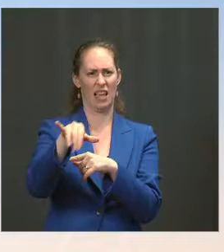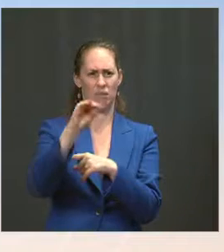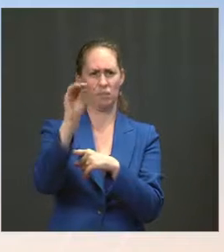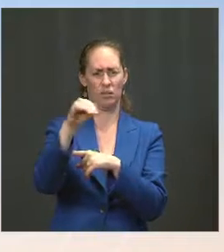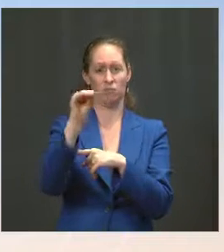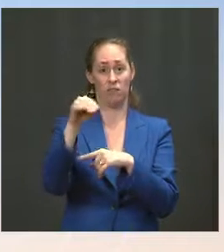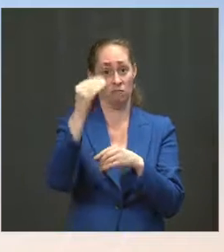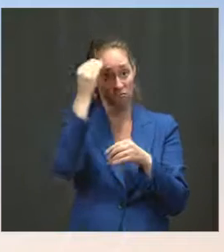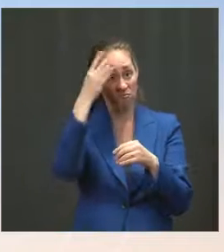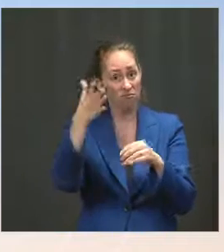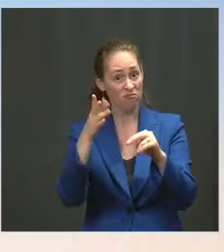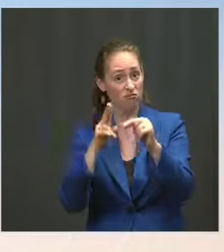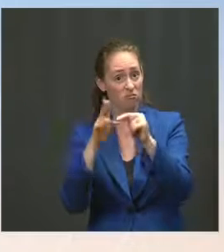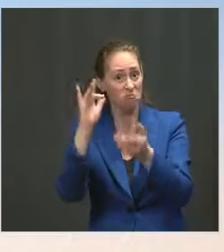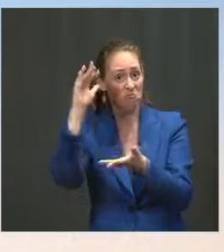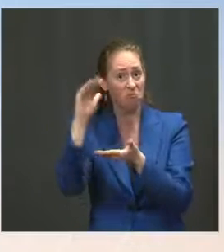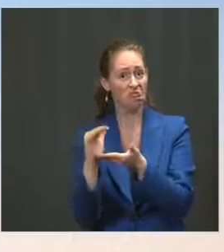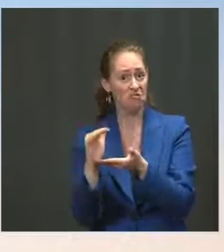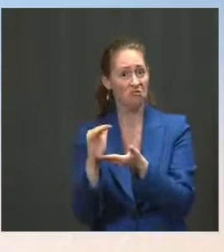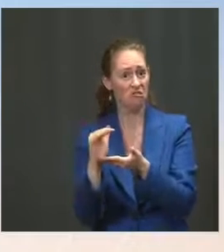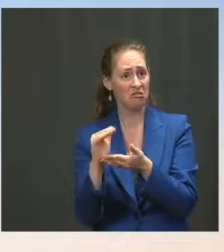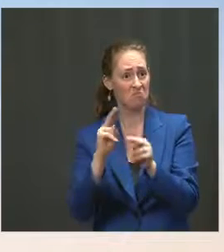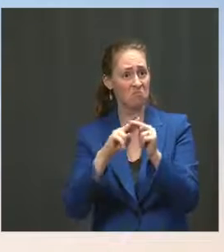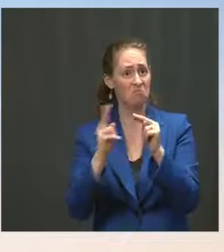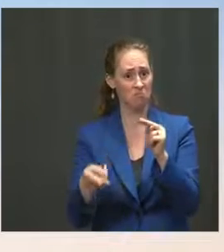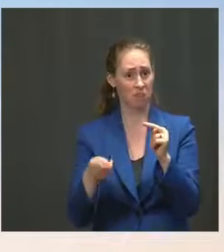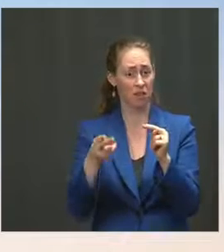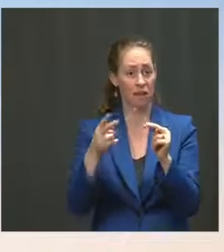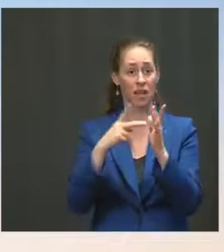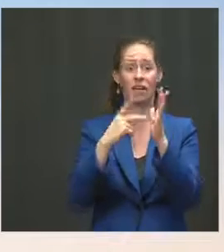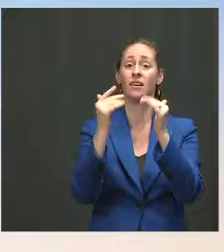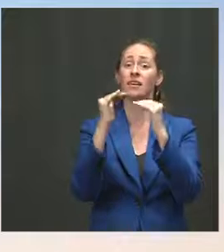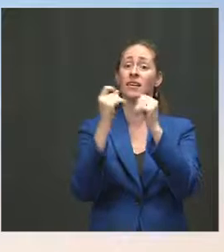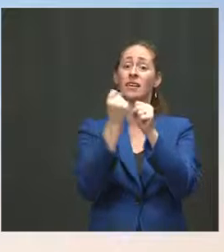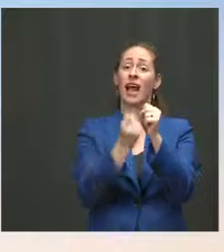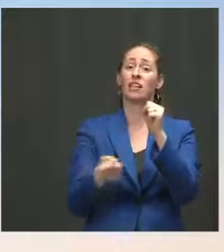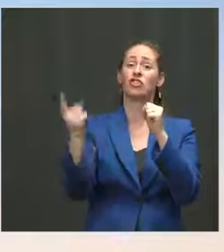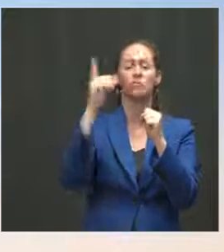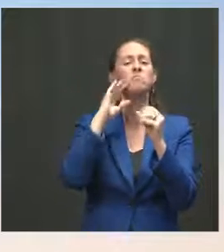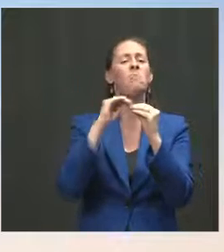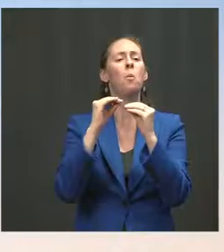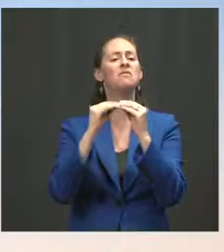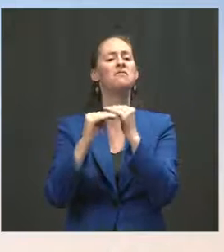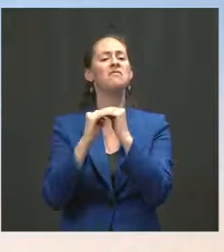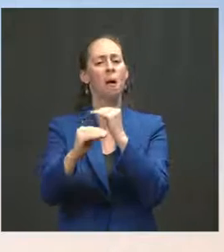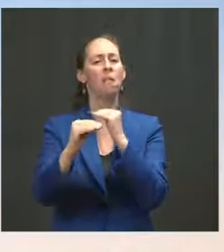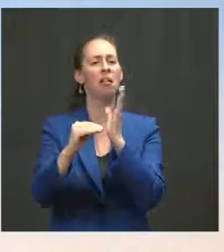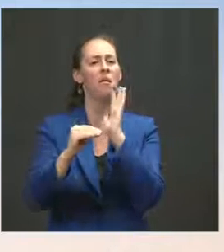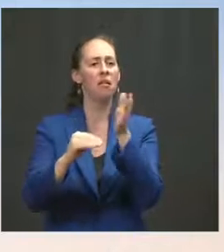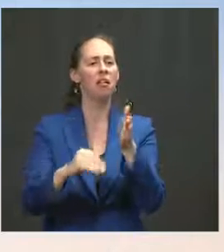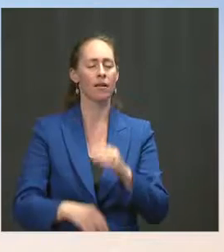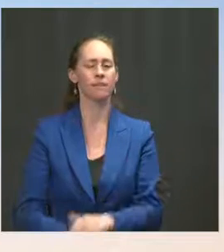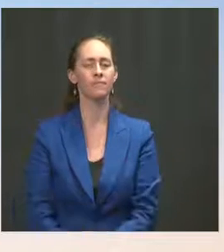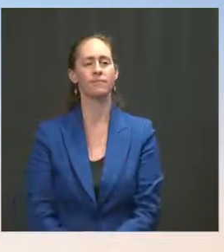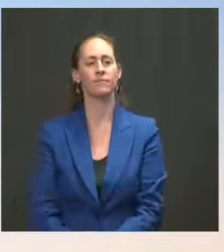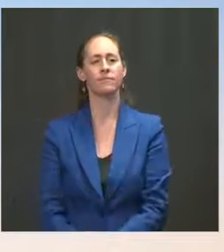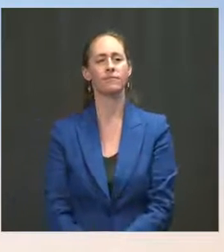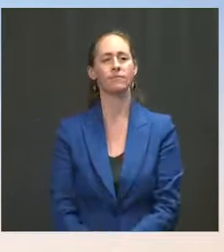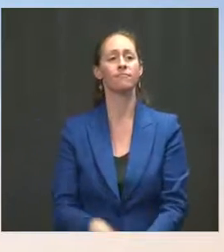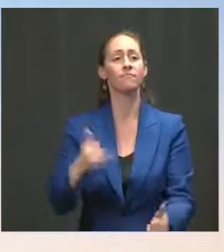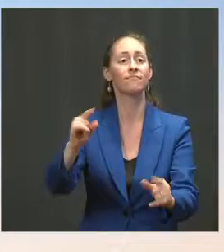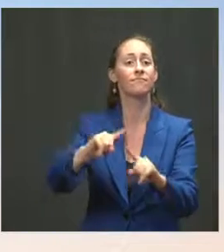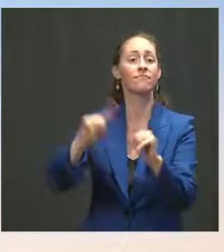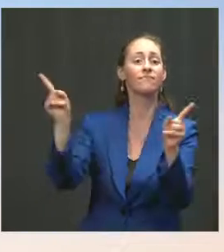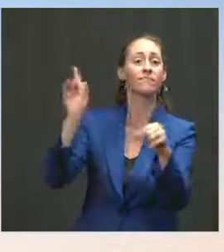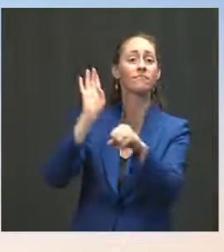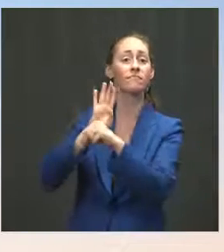back to normal rates next year. And we also know that there are specific industries that are impacting inflation. We also saw